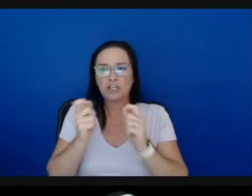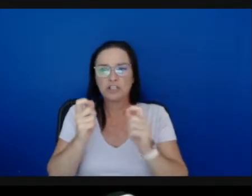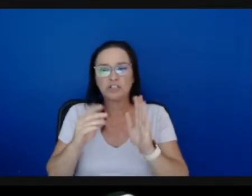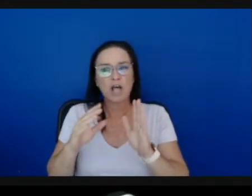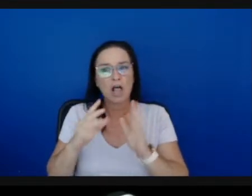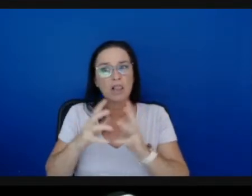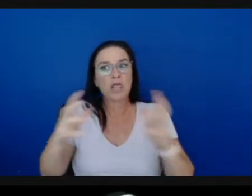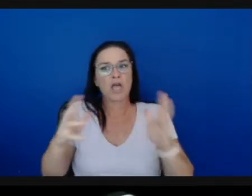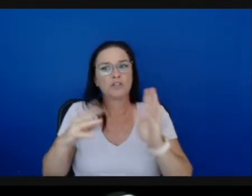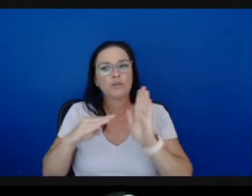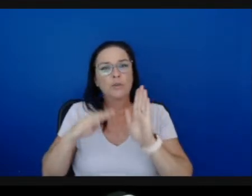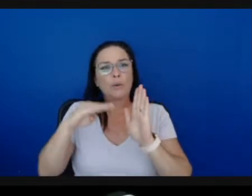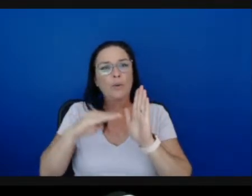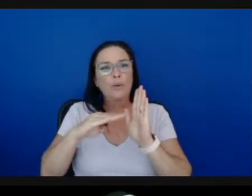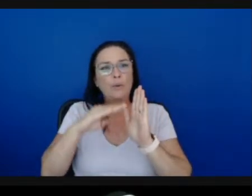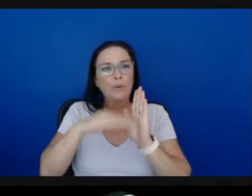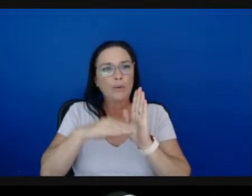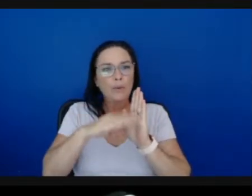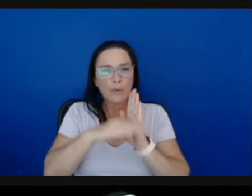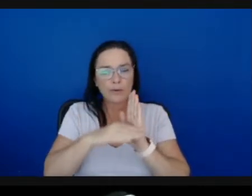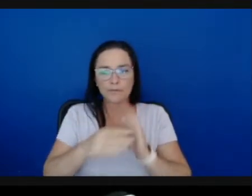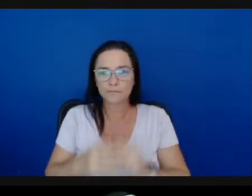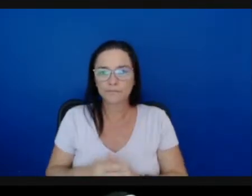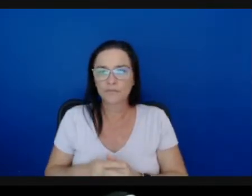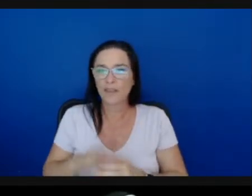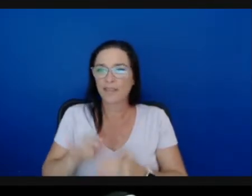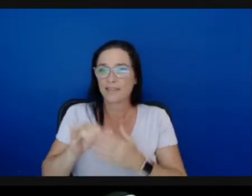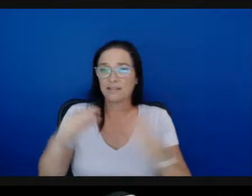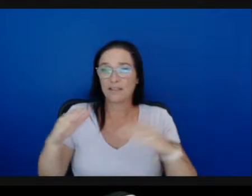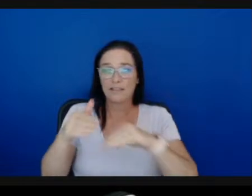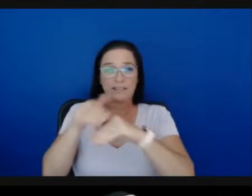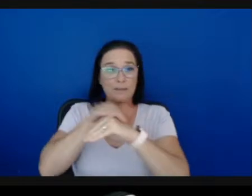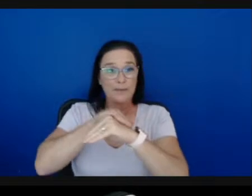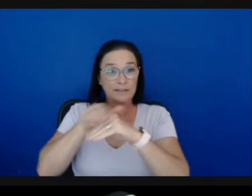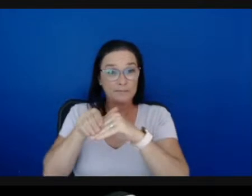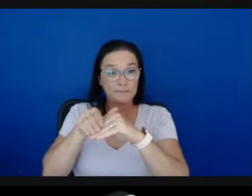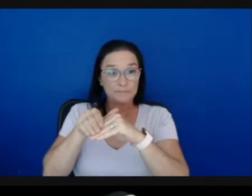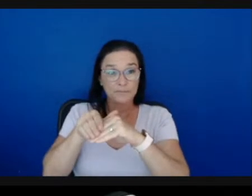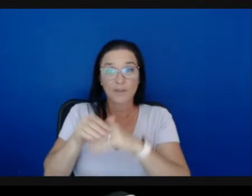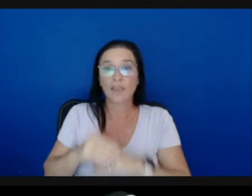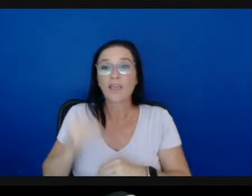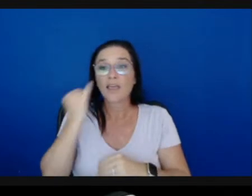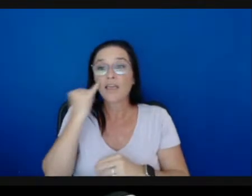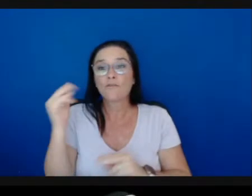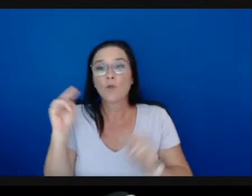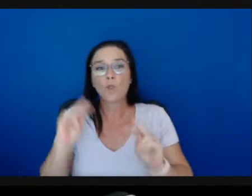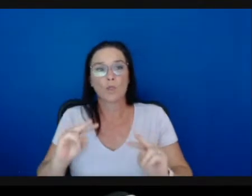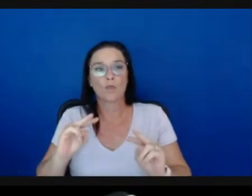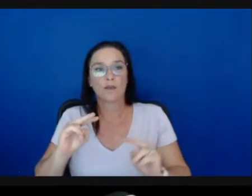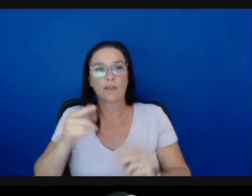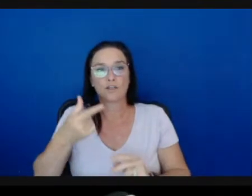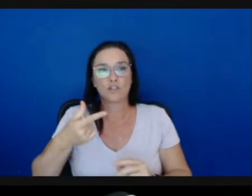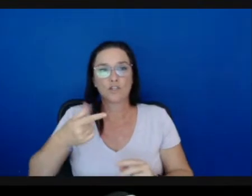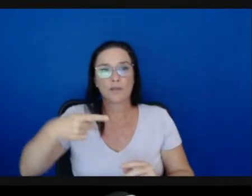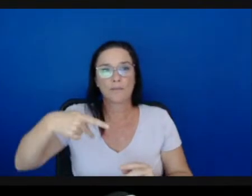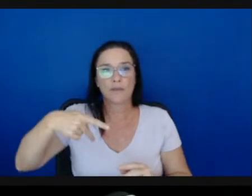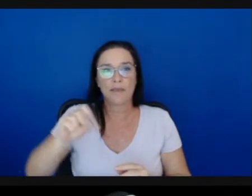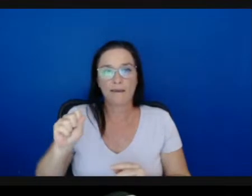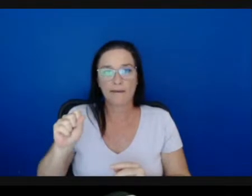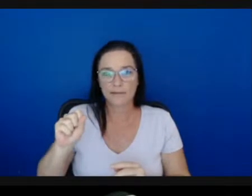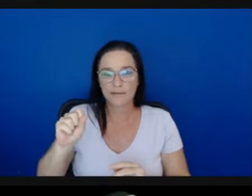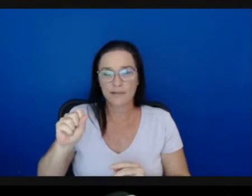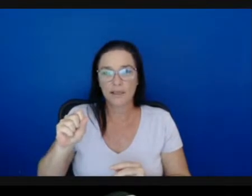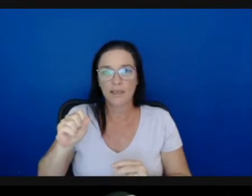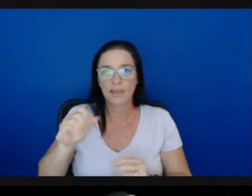variations. And that's at the summit. If we look at the GPS station down at Elemakule, which is down